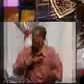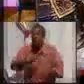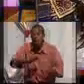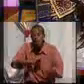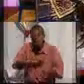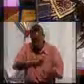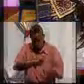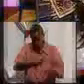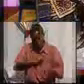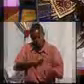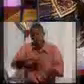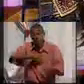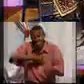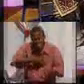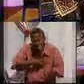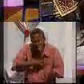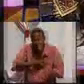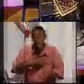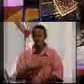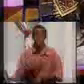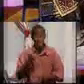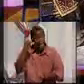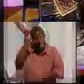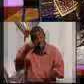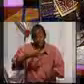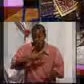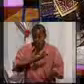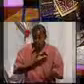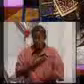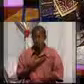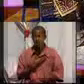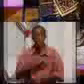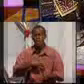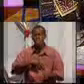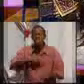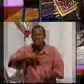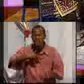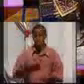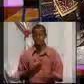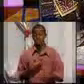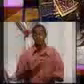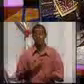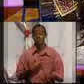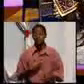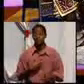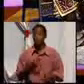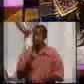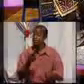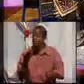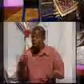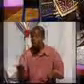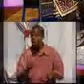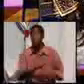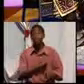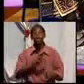own desire, they have their own aspirations, they have their own intentions, and they have their own likings. Okay. So this is why